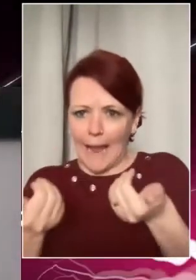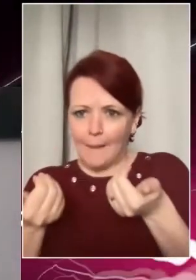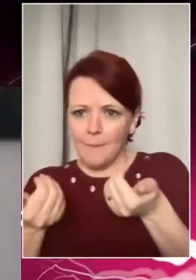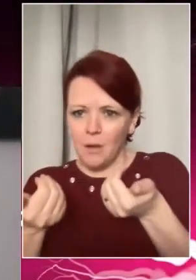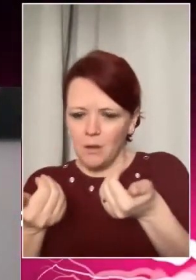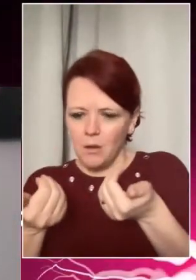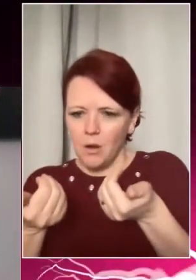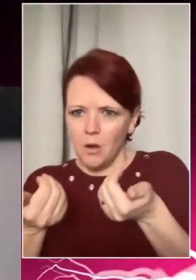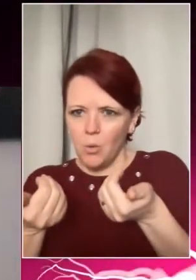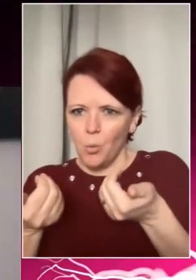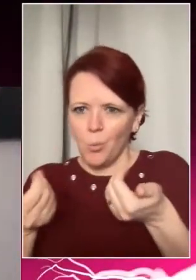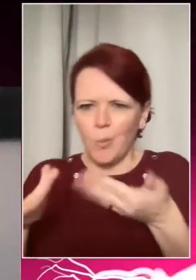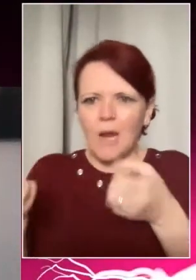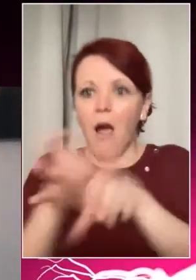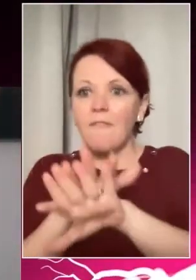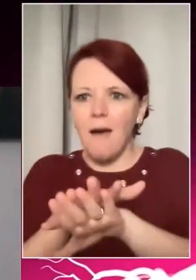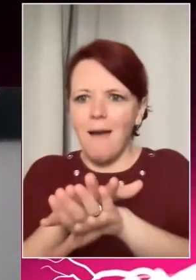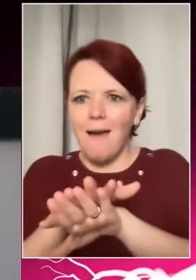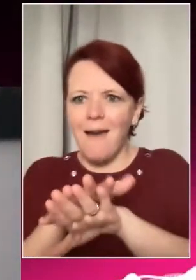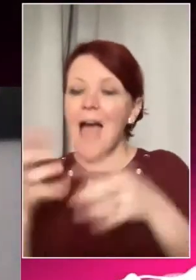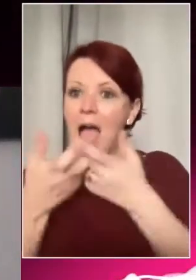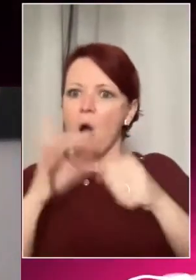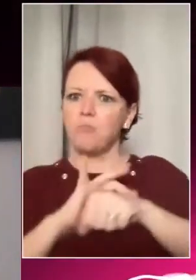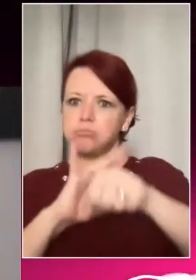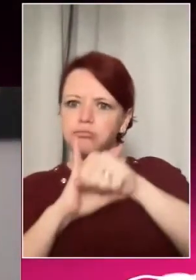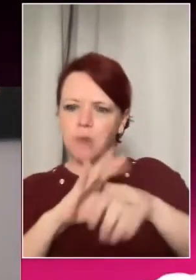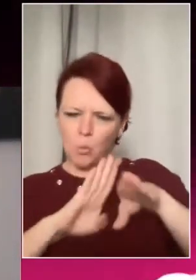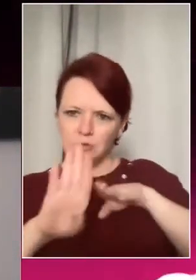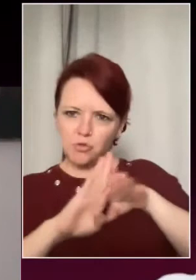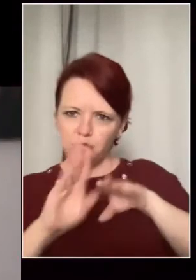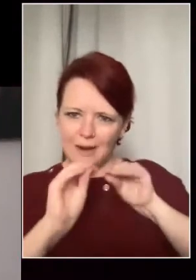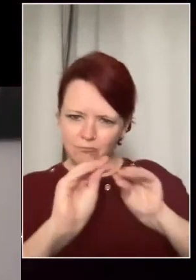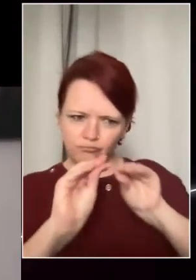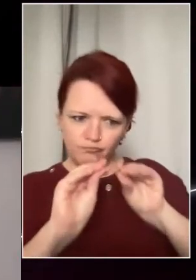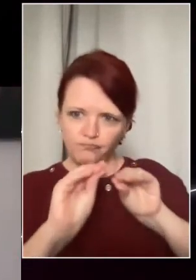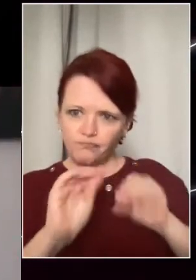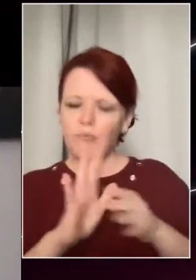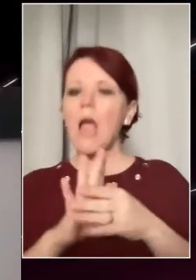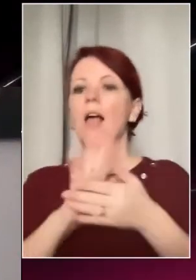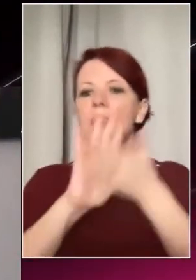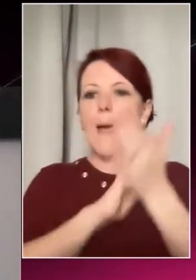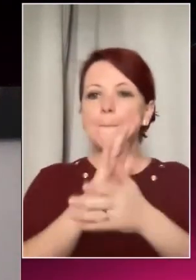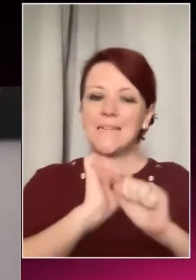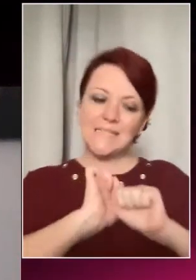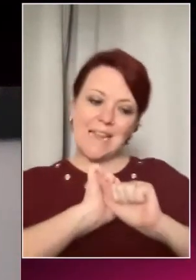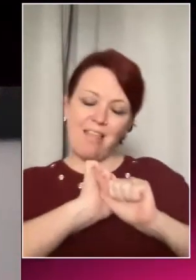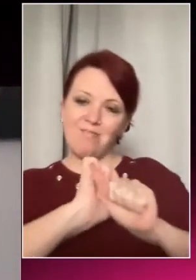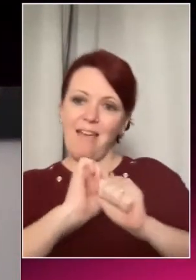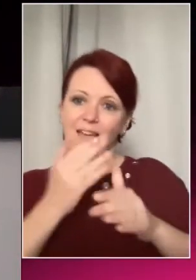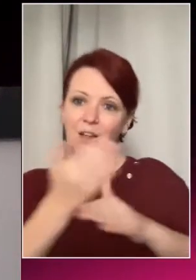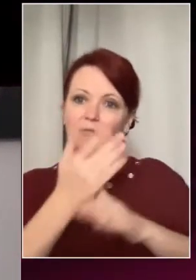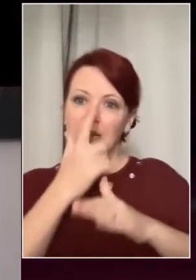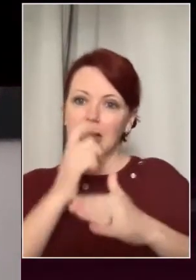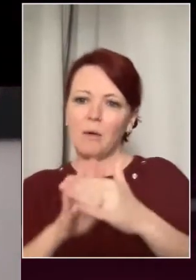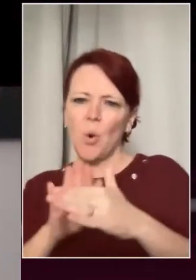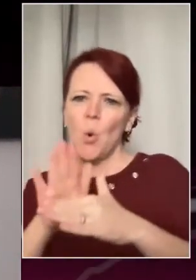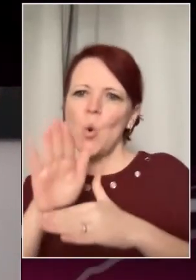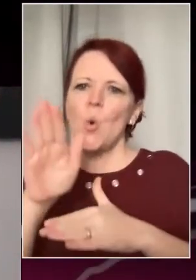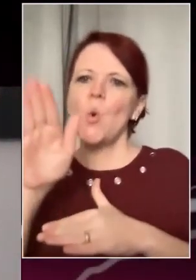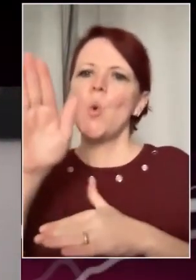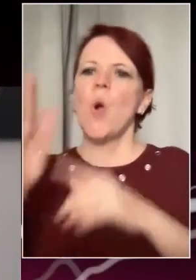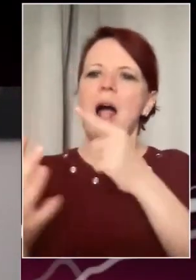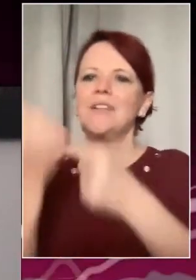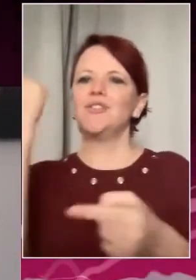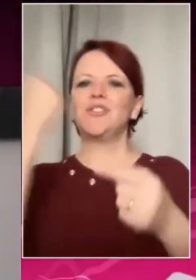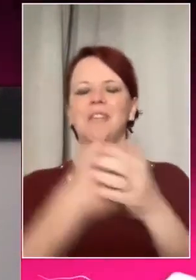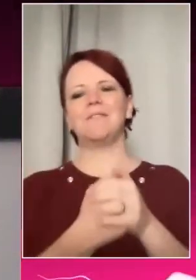advanced apprenticeships train our colleagues and offer them great careers. So we are delighted to be celebrating their